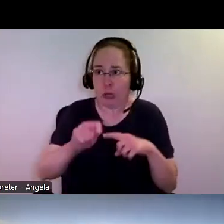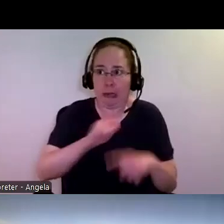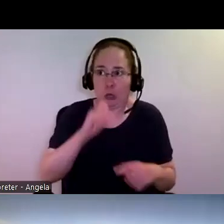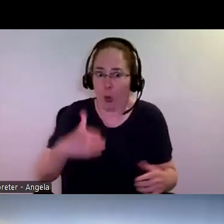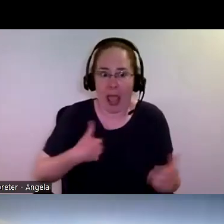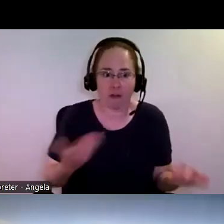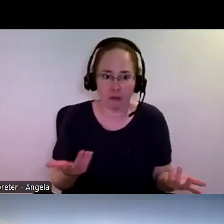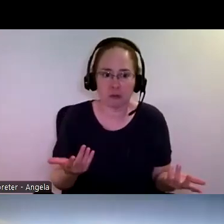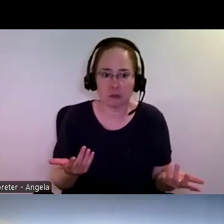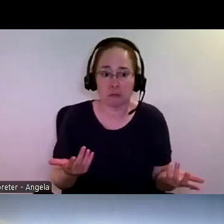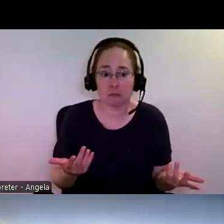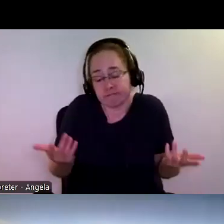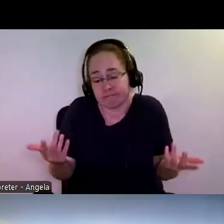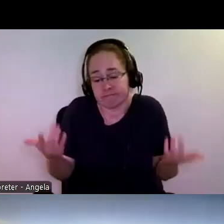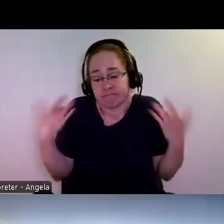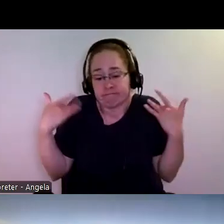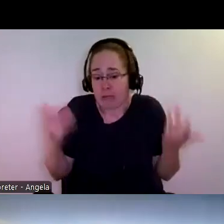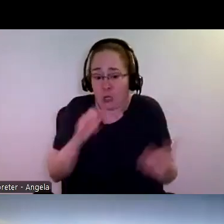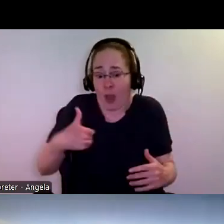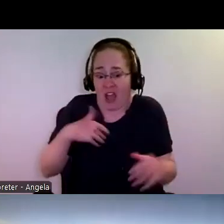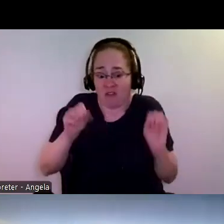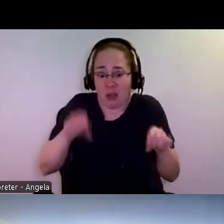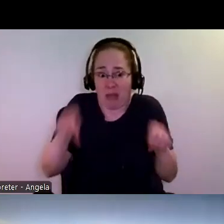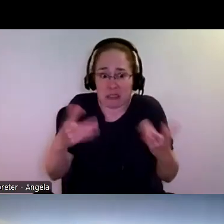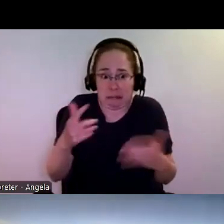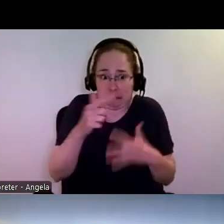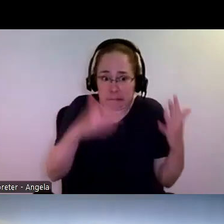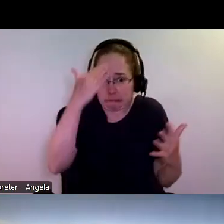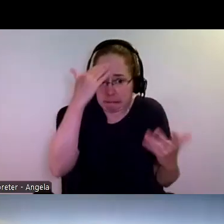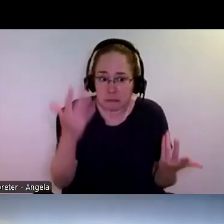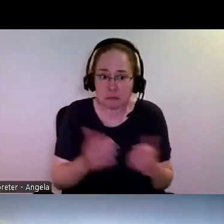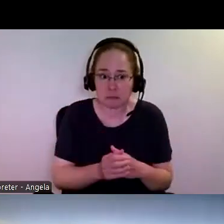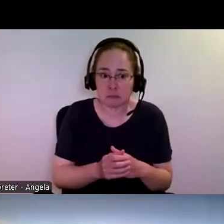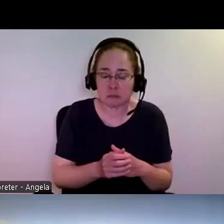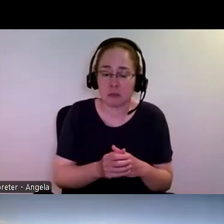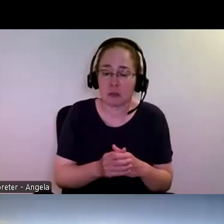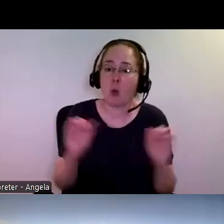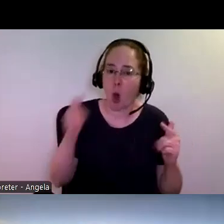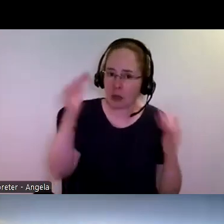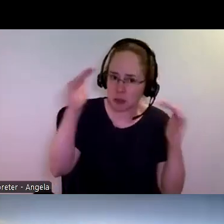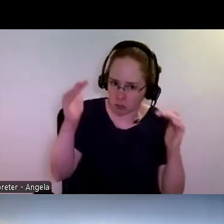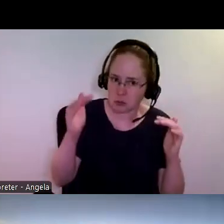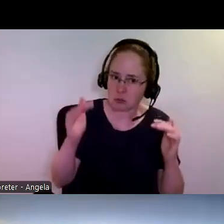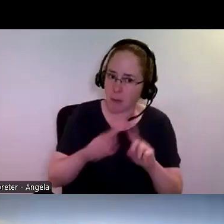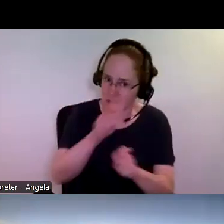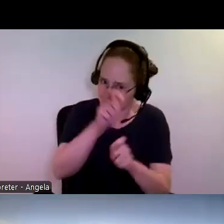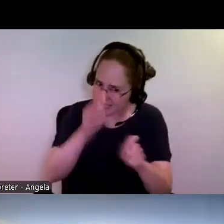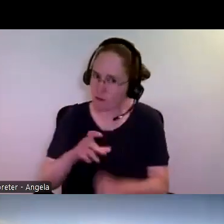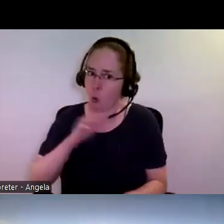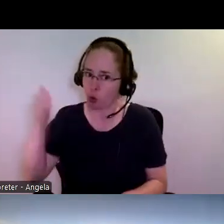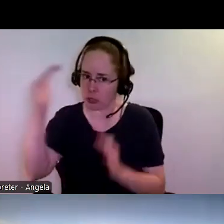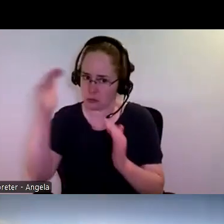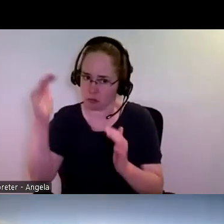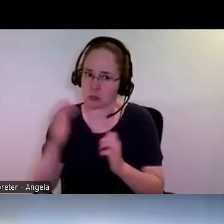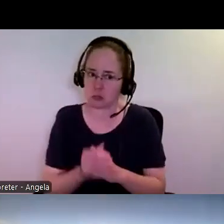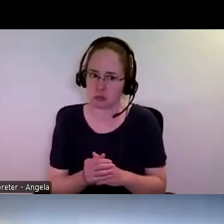They essentially said we lack the capacity for all adults, but more specifically for older adults.